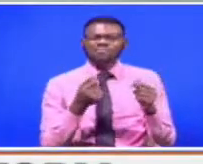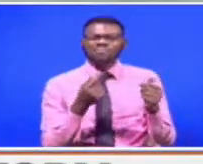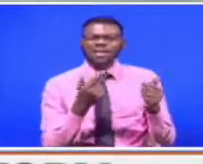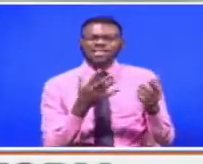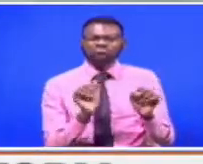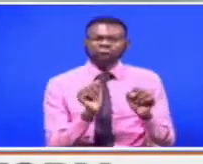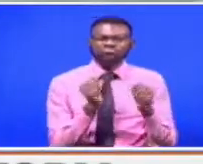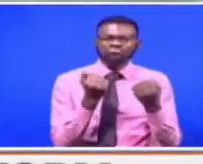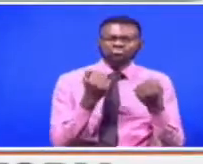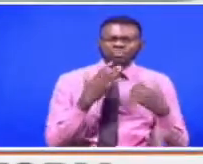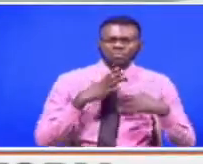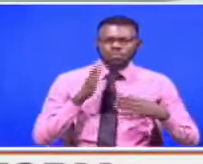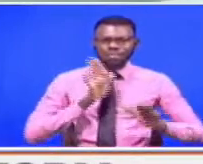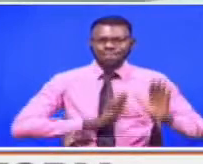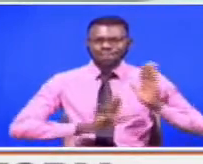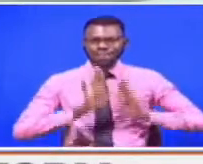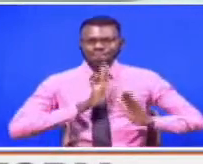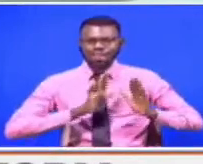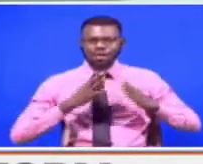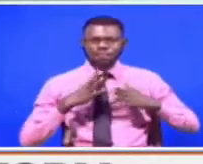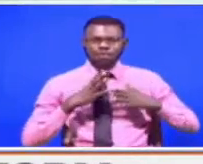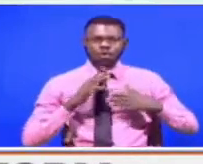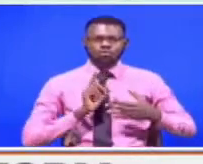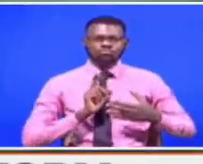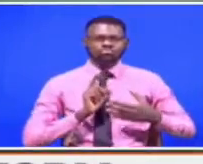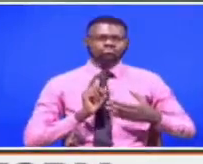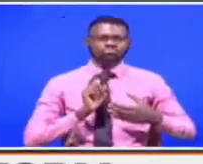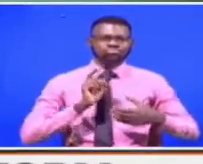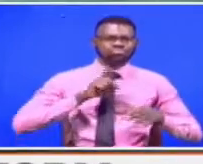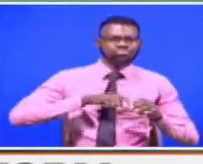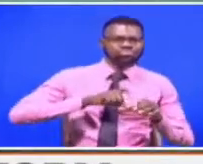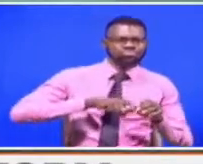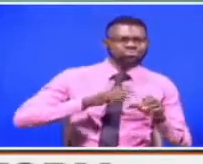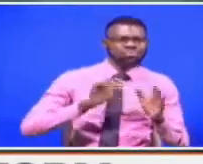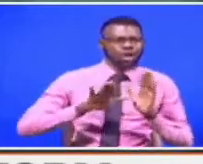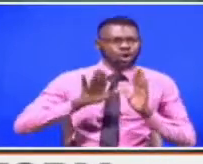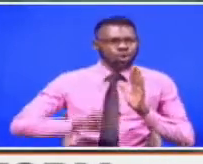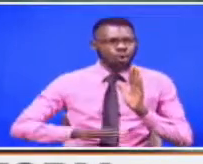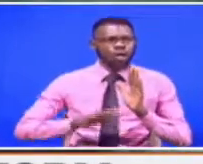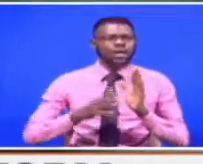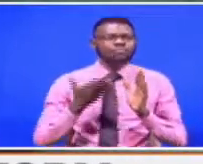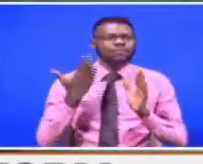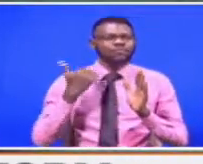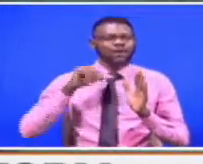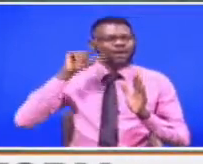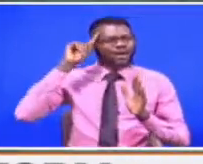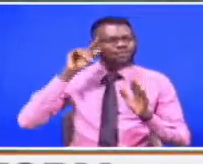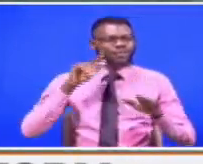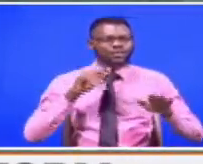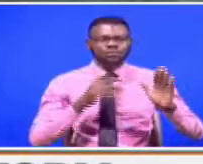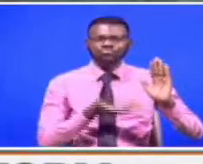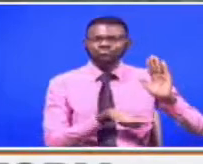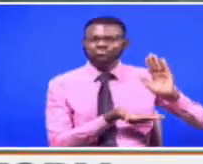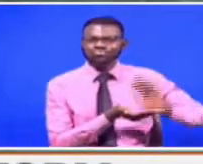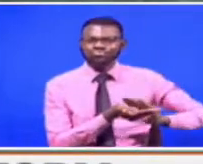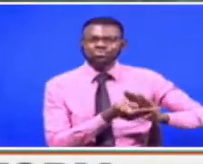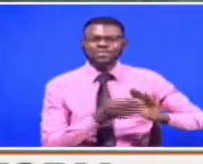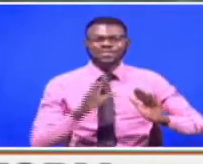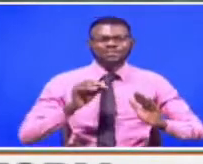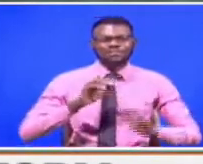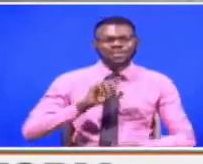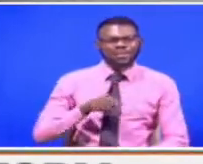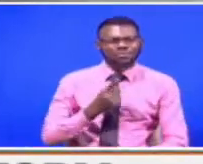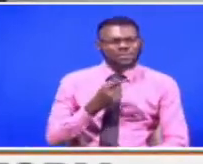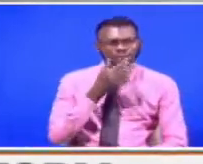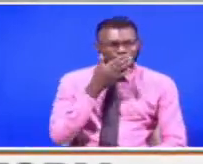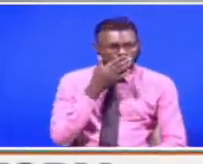skepticism amid low subscriptions. Next, the government lowered the minimum amount required to buy a bond to 50,000 shillings.